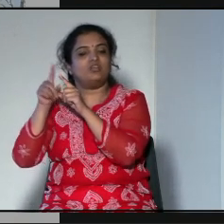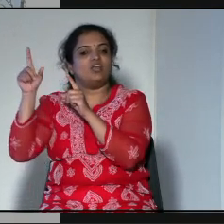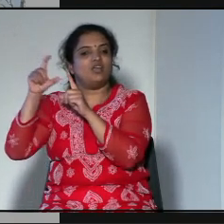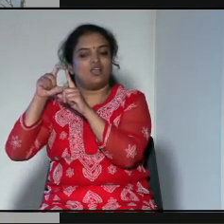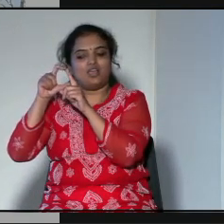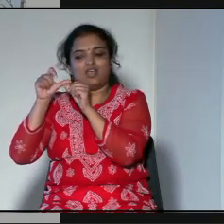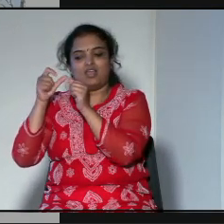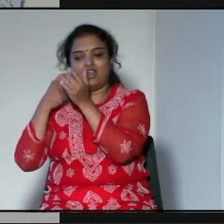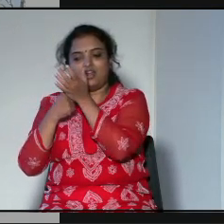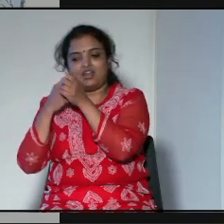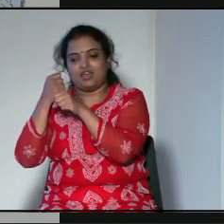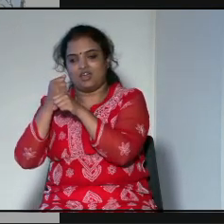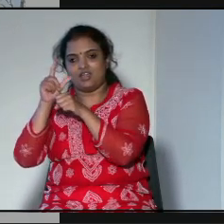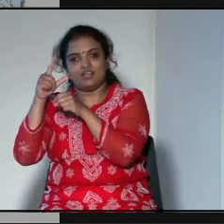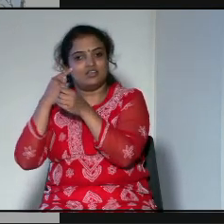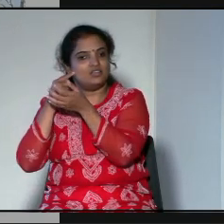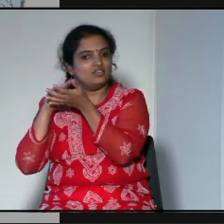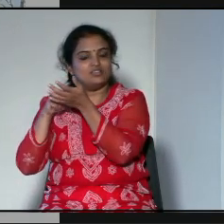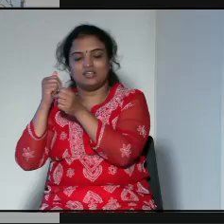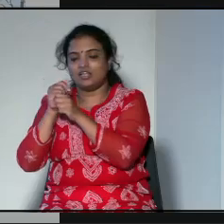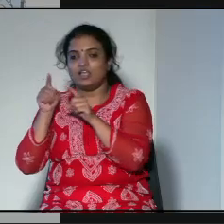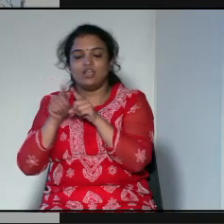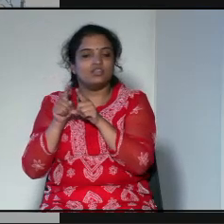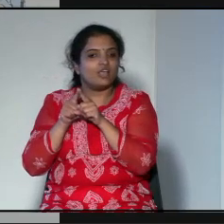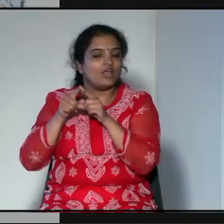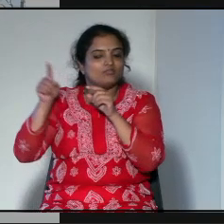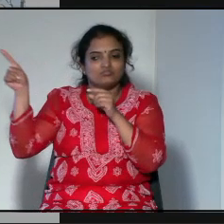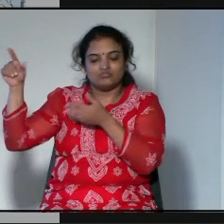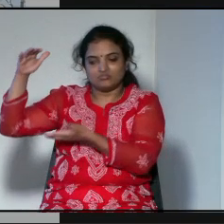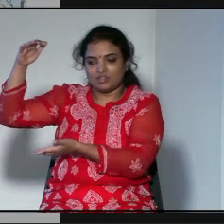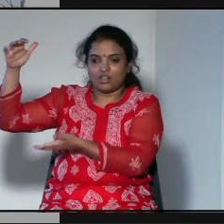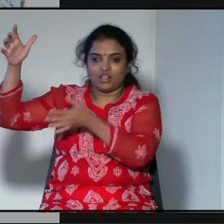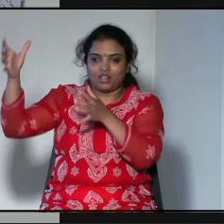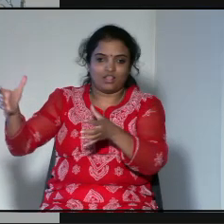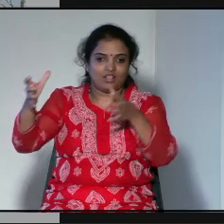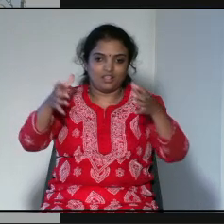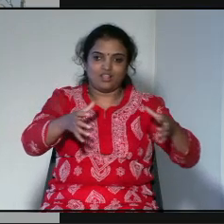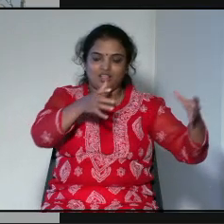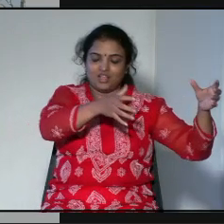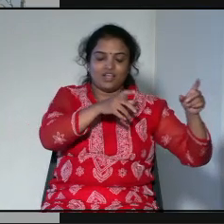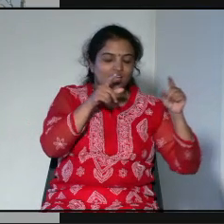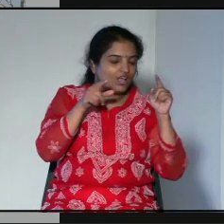several metamorphoses in form, location, and identity.